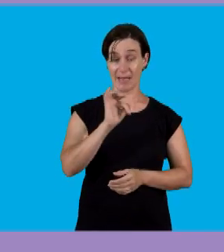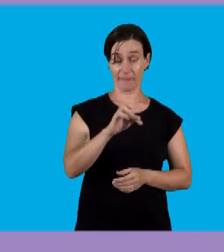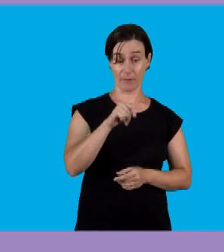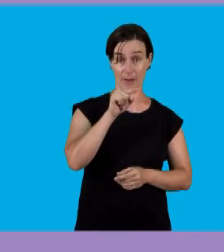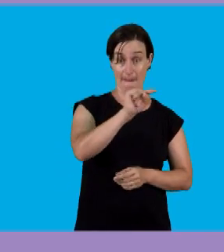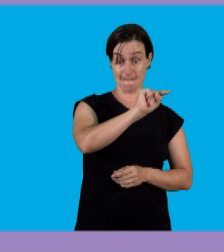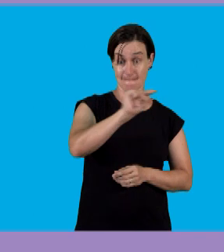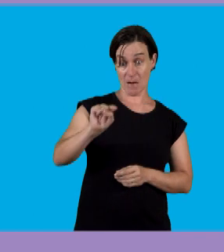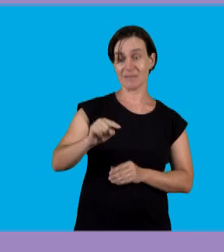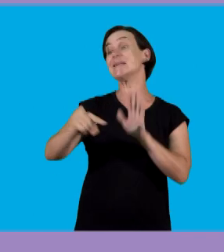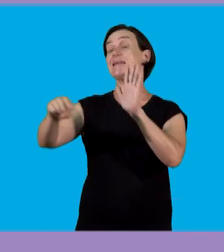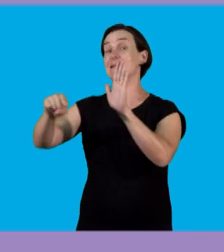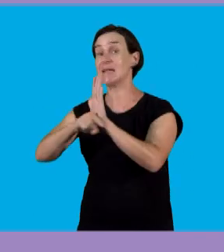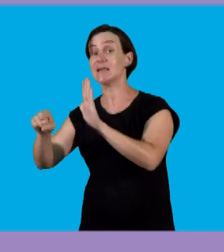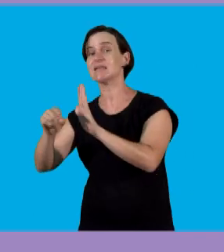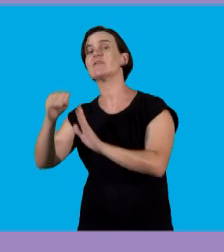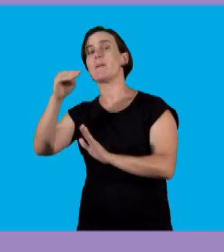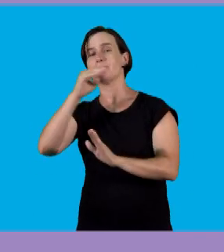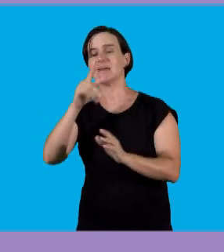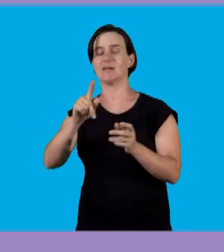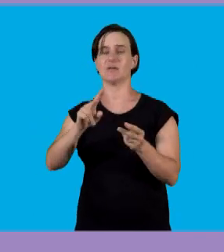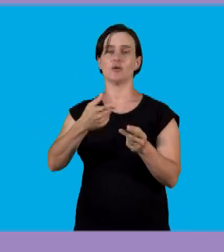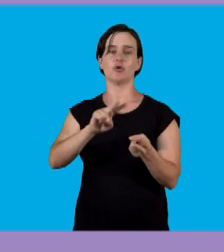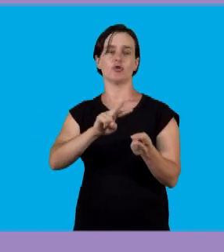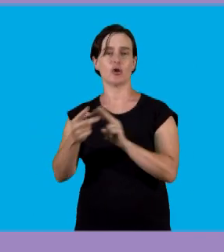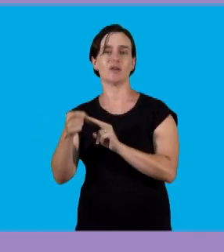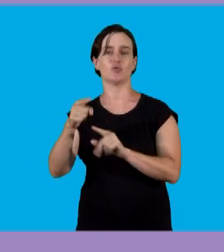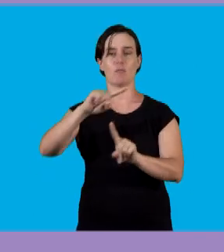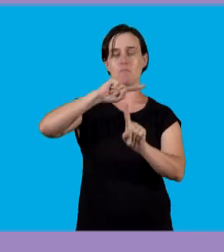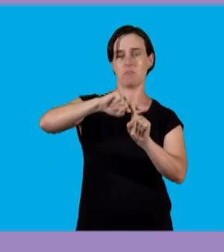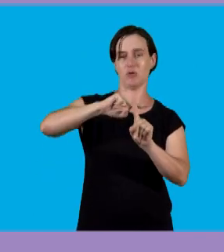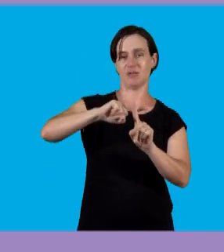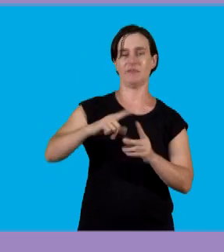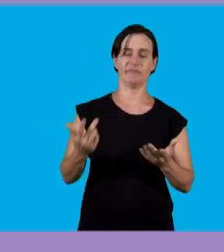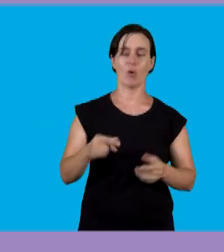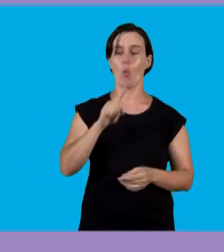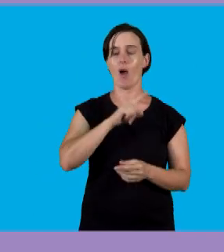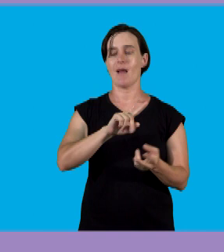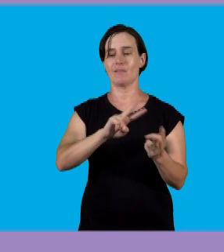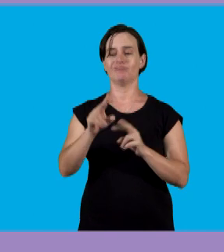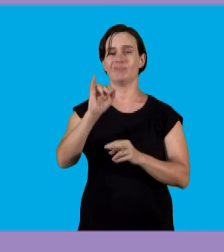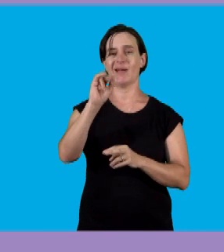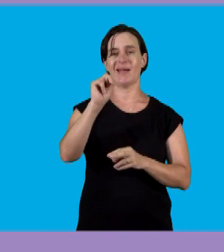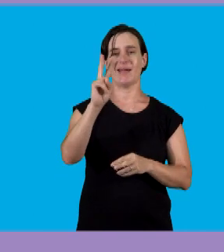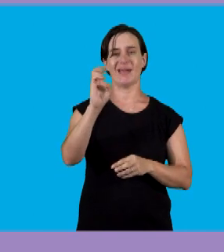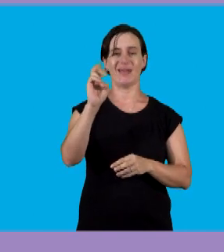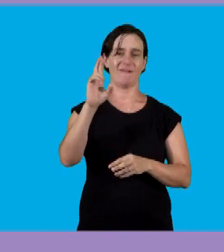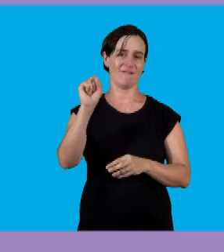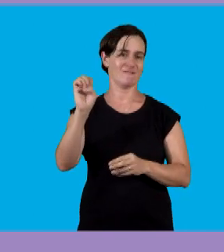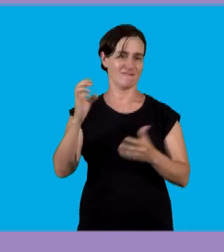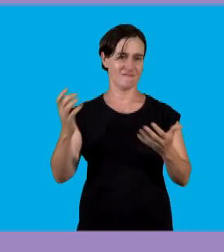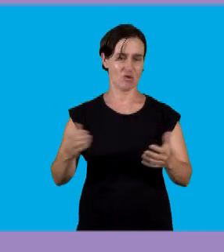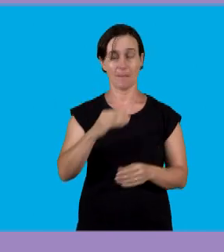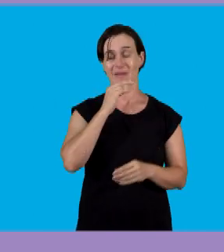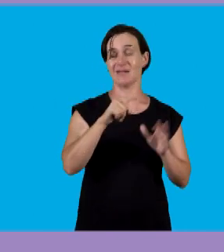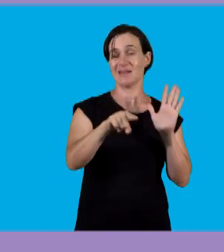subtracting a negative number is the same as adding its additive inverse. So that is going to be a